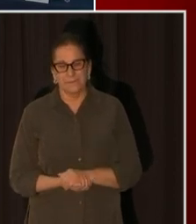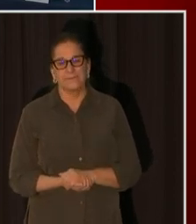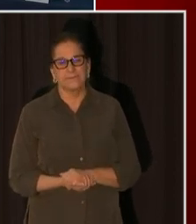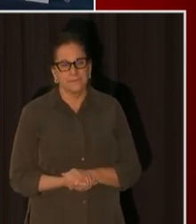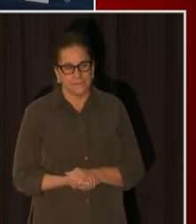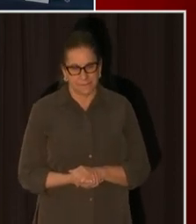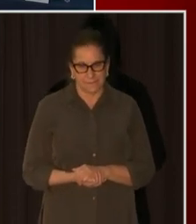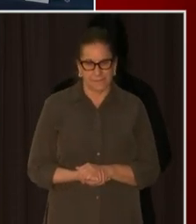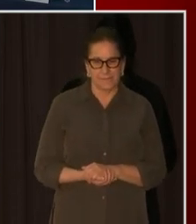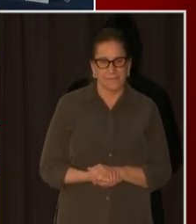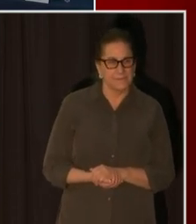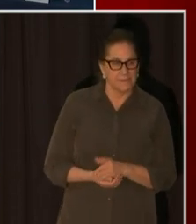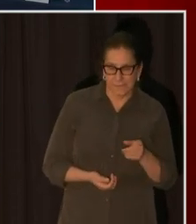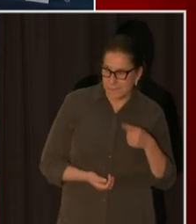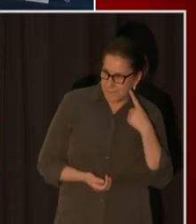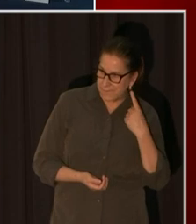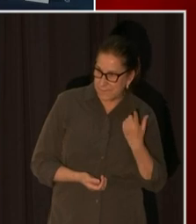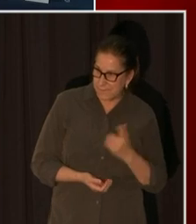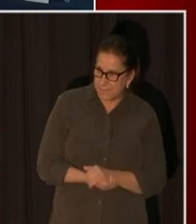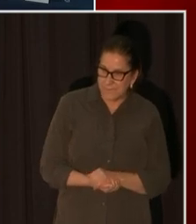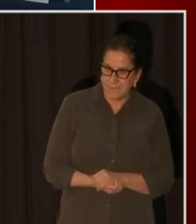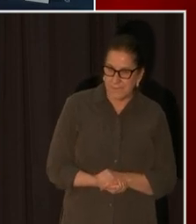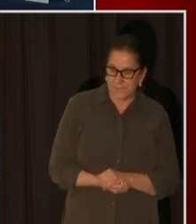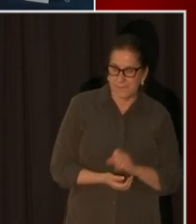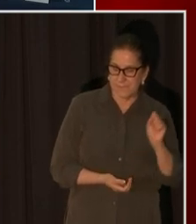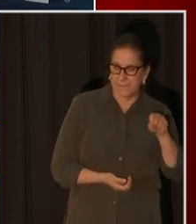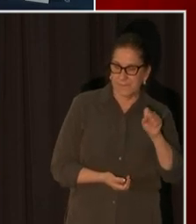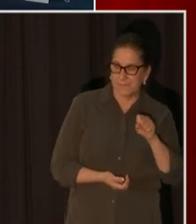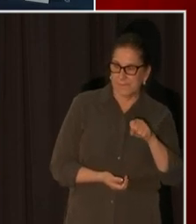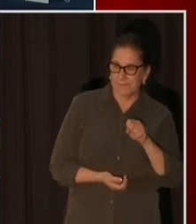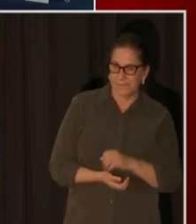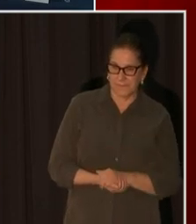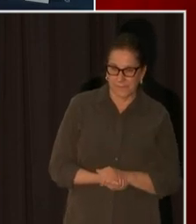30 years, you had 9/11, you had